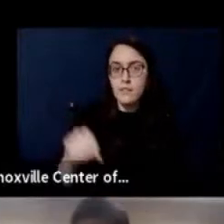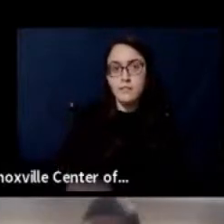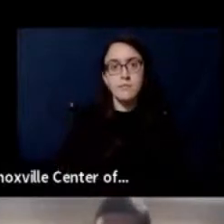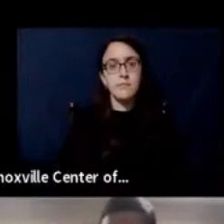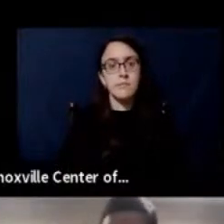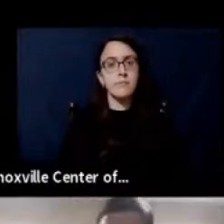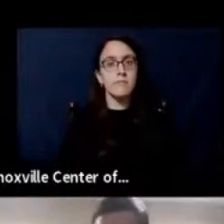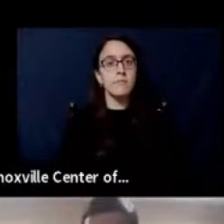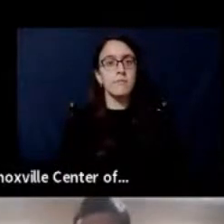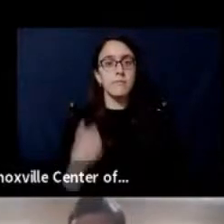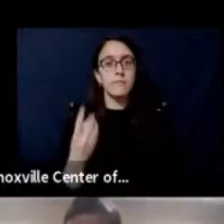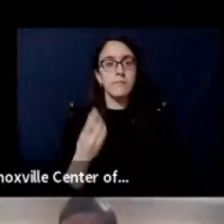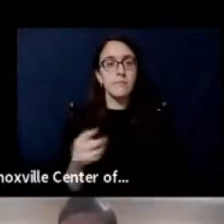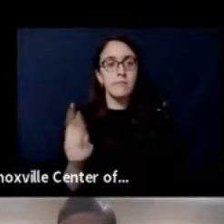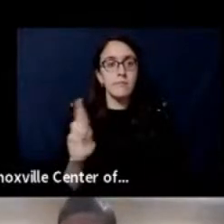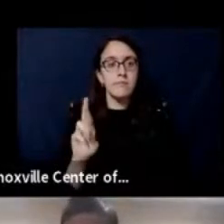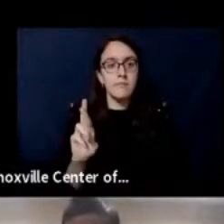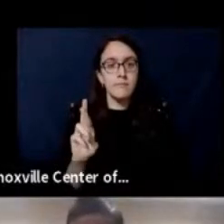Dr.